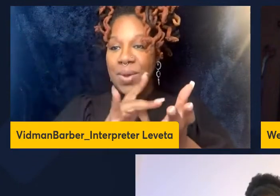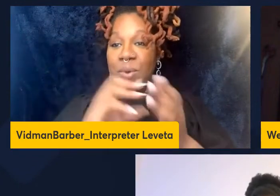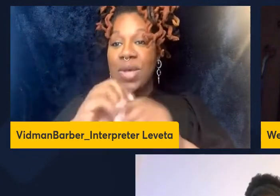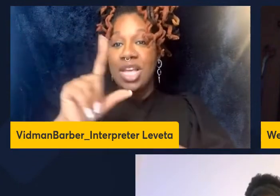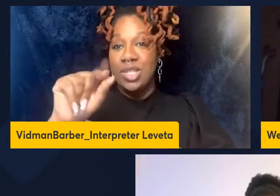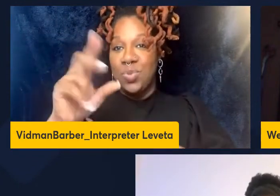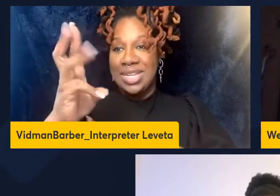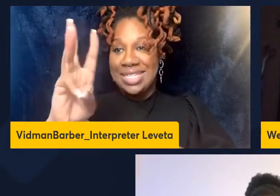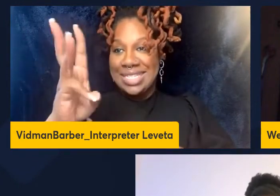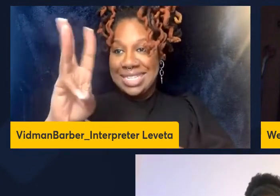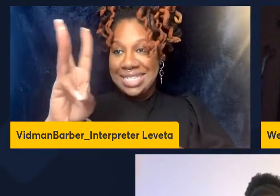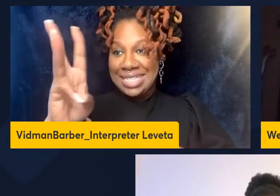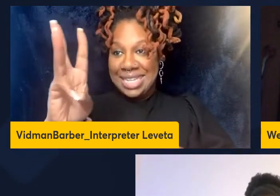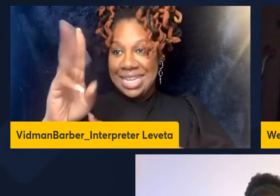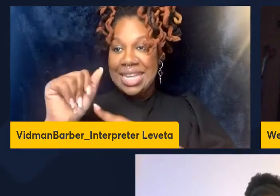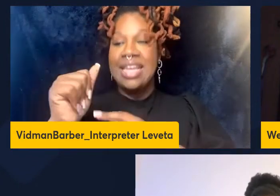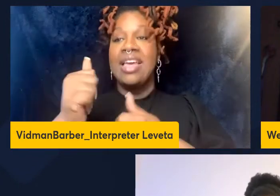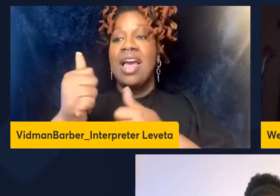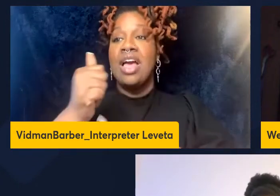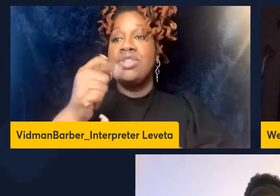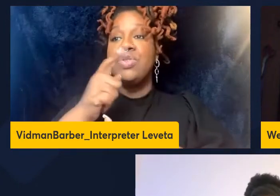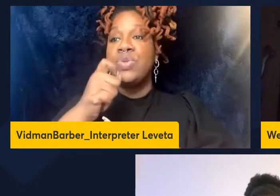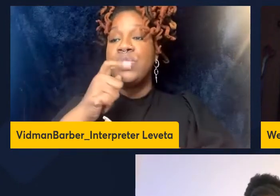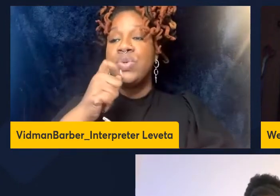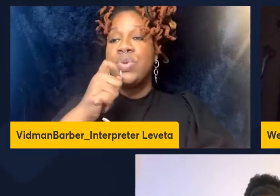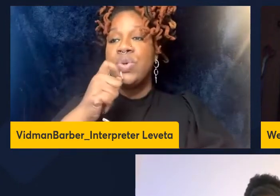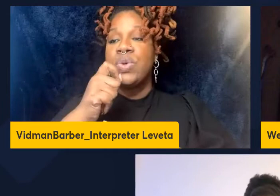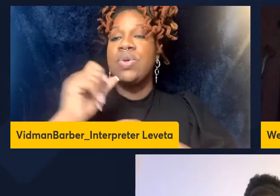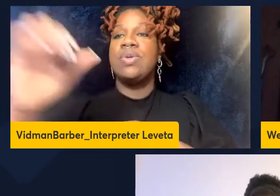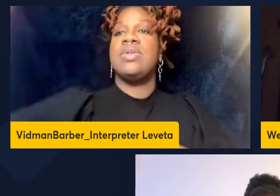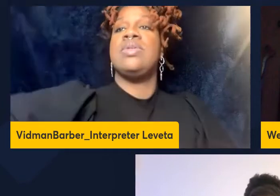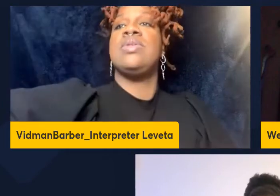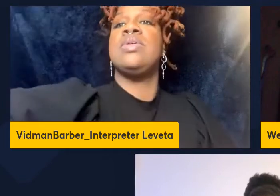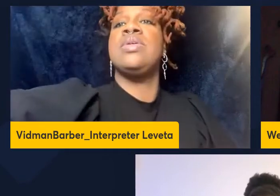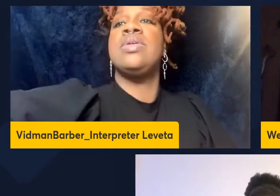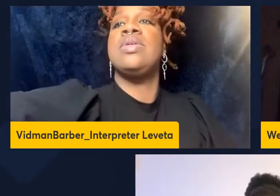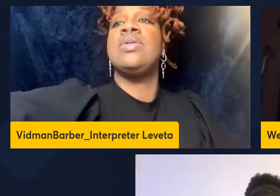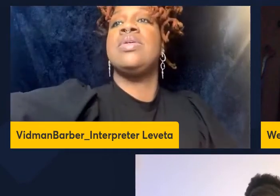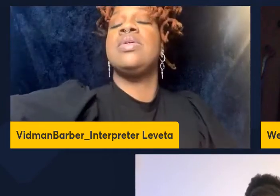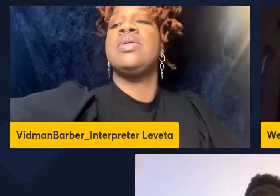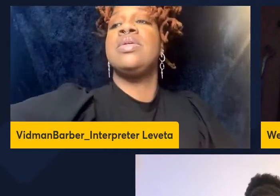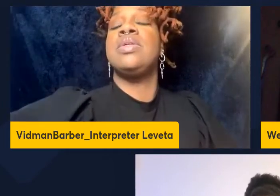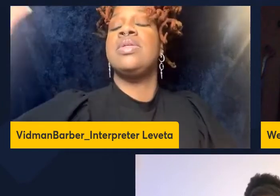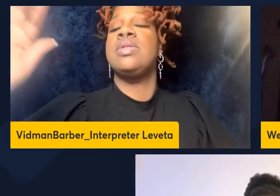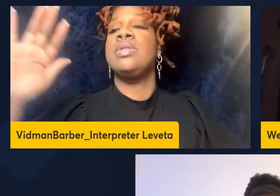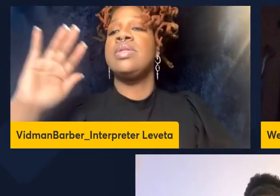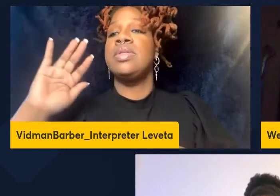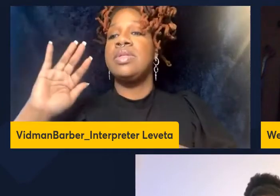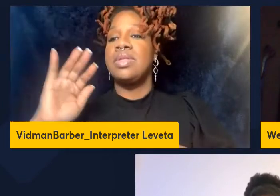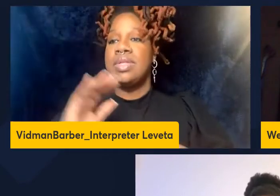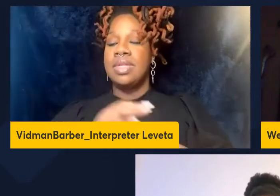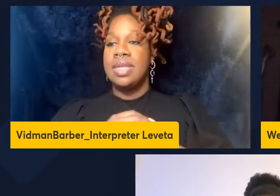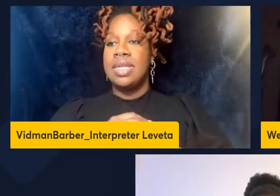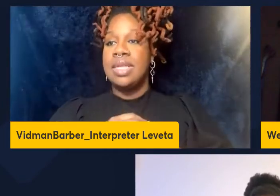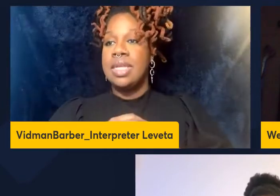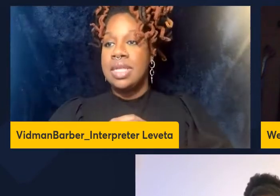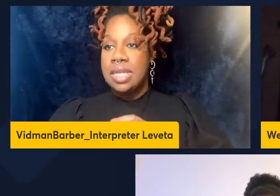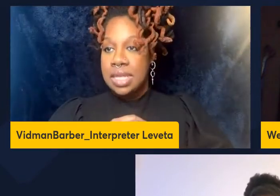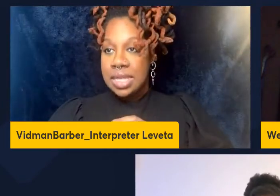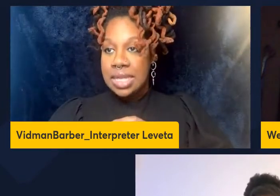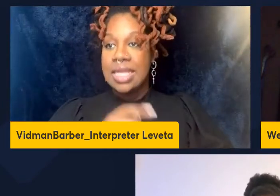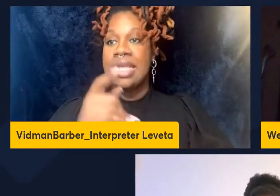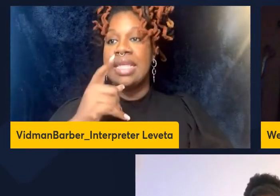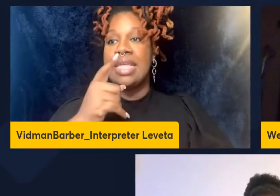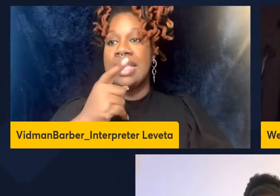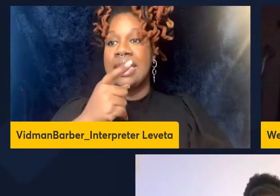under the direction of Dr. Manupat. She, as a UCLA Chancellor's